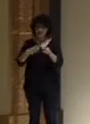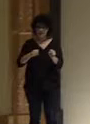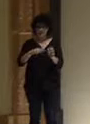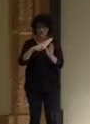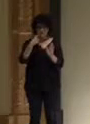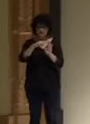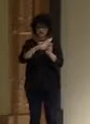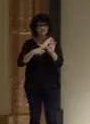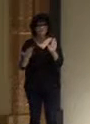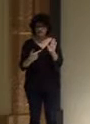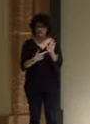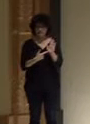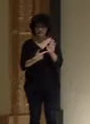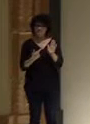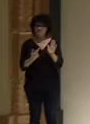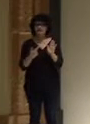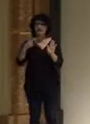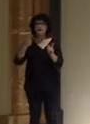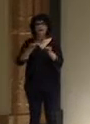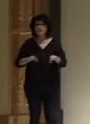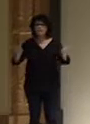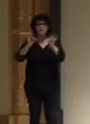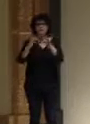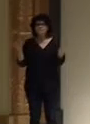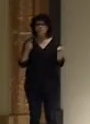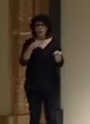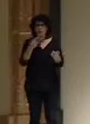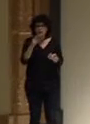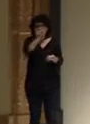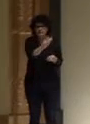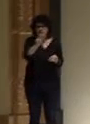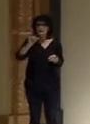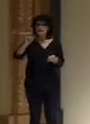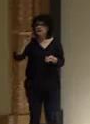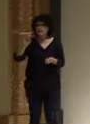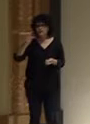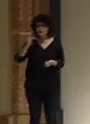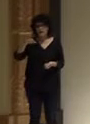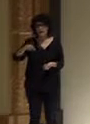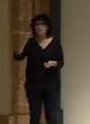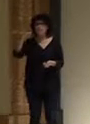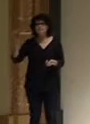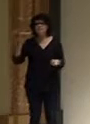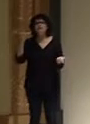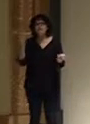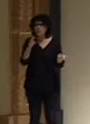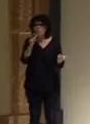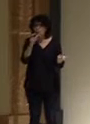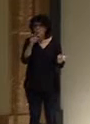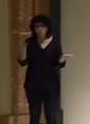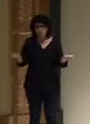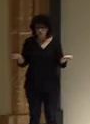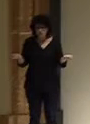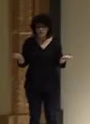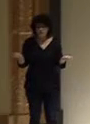think it's important to thank the IETM Porto Coordination team, Bruno Costa, Daniel Vilar, Ana Rita Feijão, and Vitor